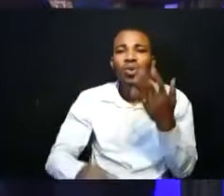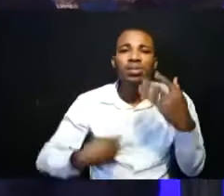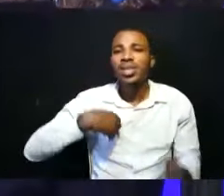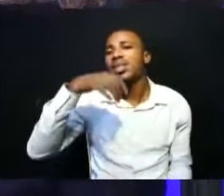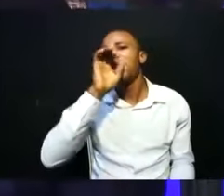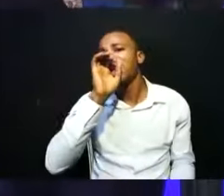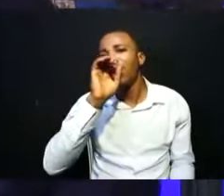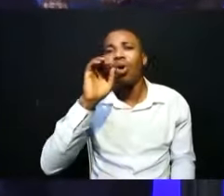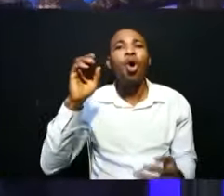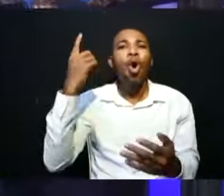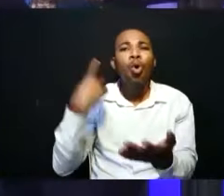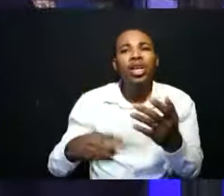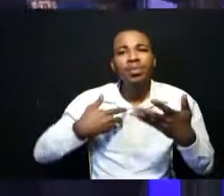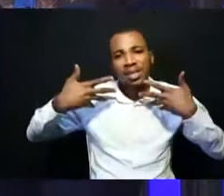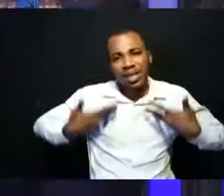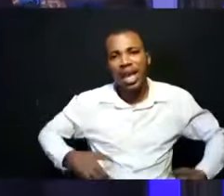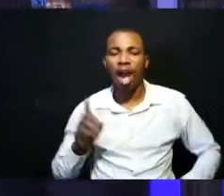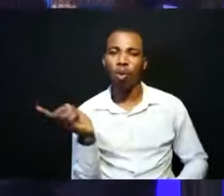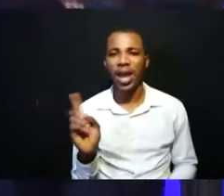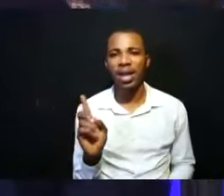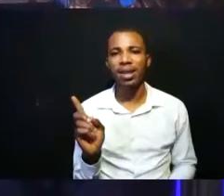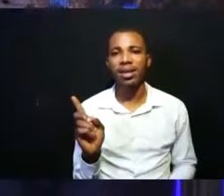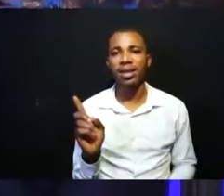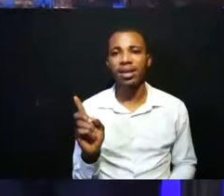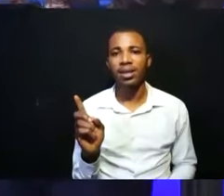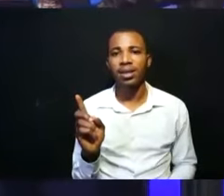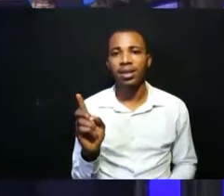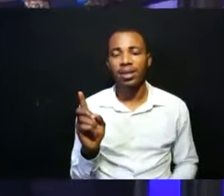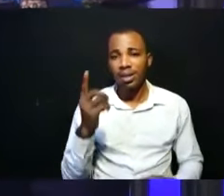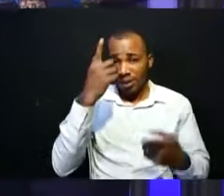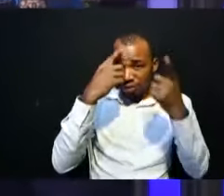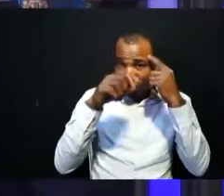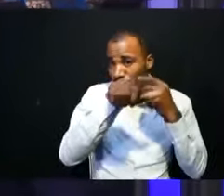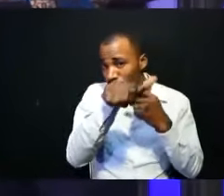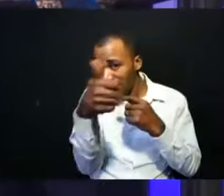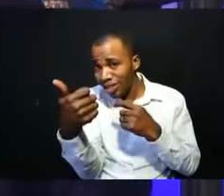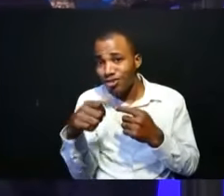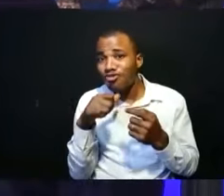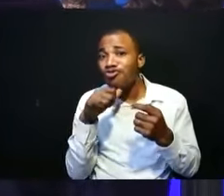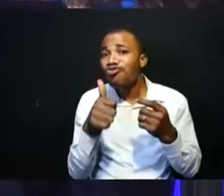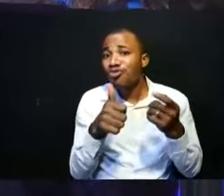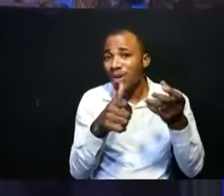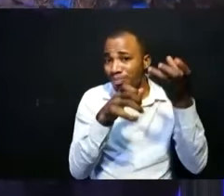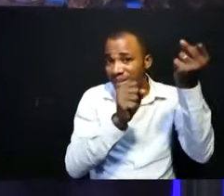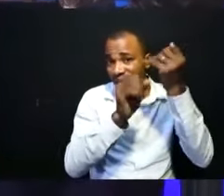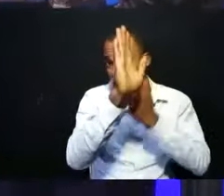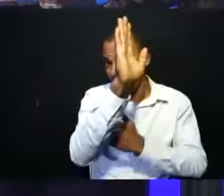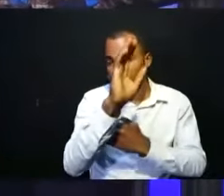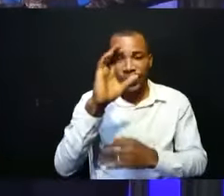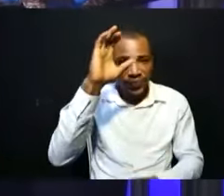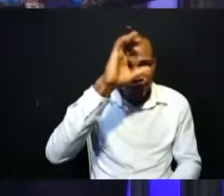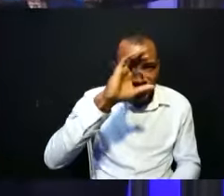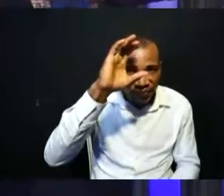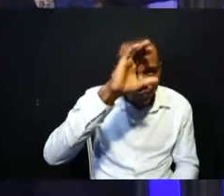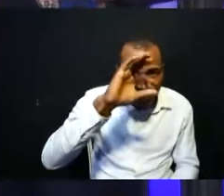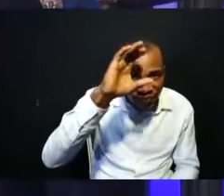drink? Or what shall we wear? For the pagans run after all these, what is the word